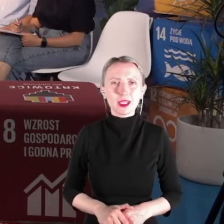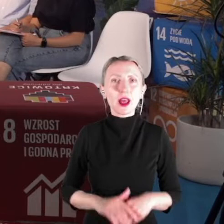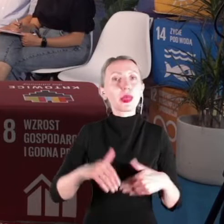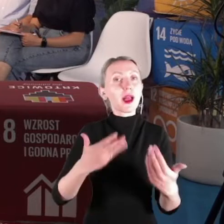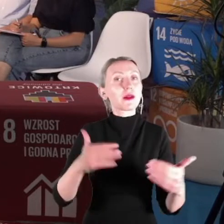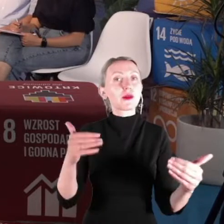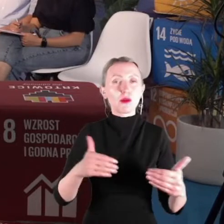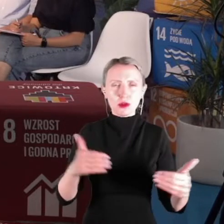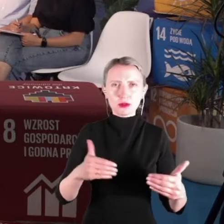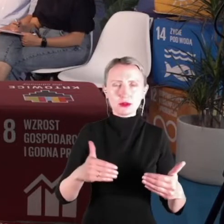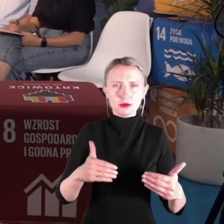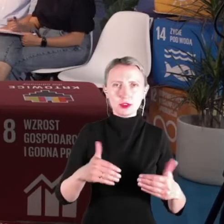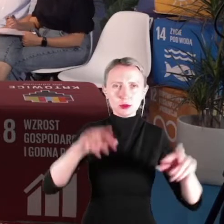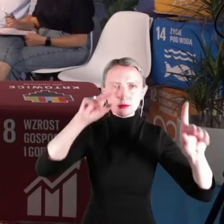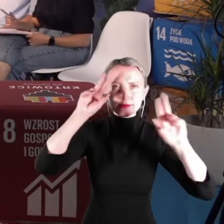territory.